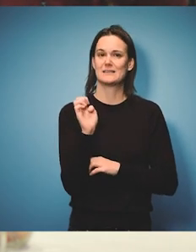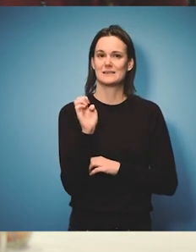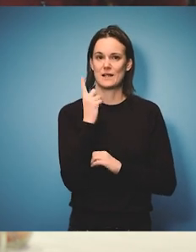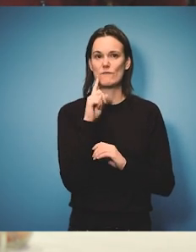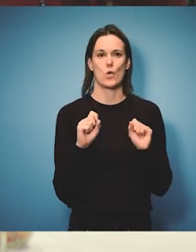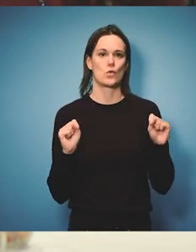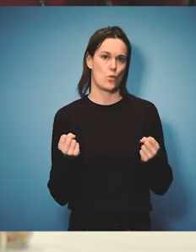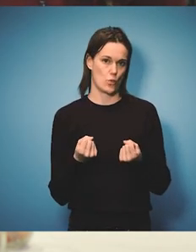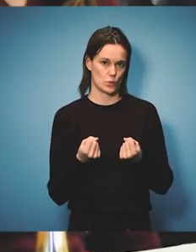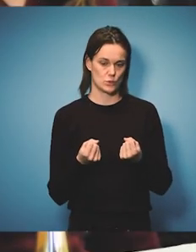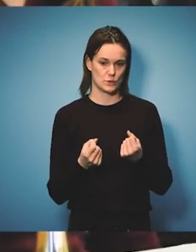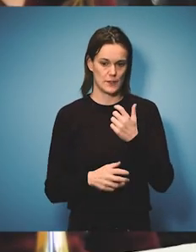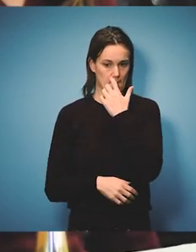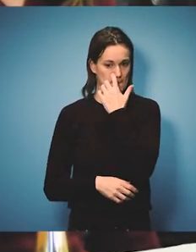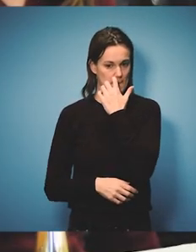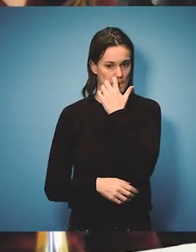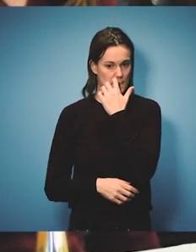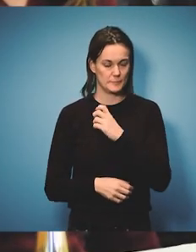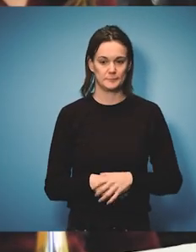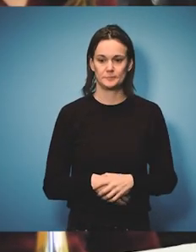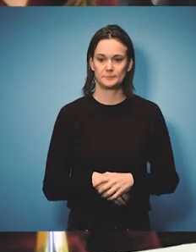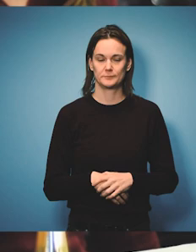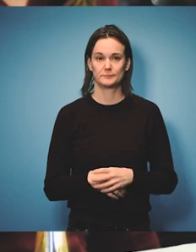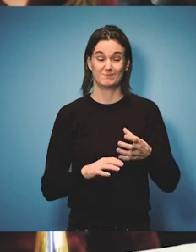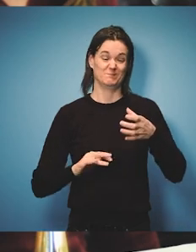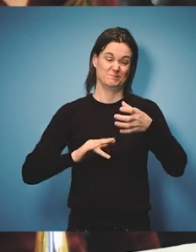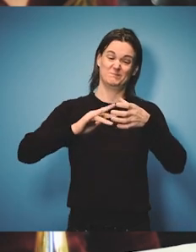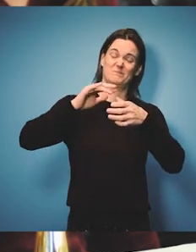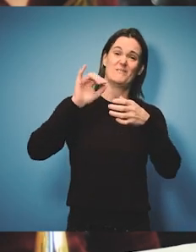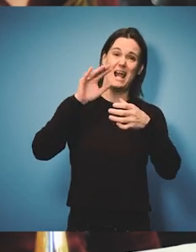because you need to get it nice and cold. So I'm gonna fill it up with ice,